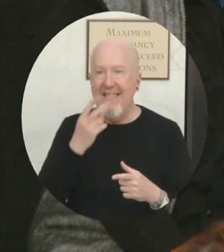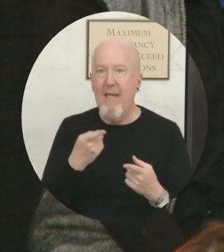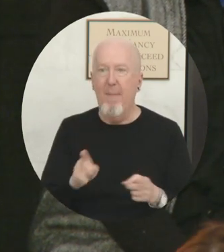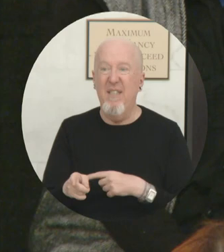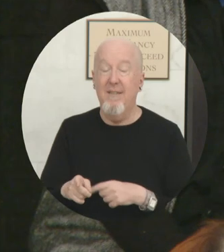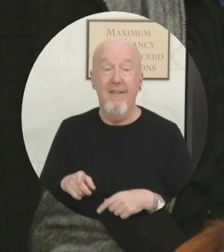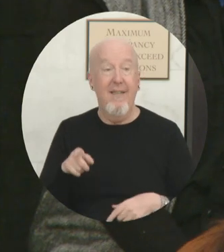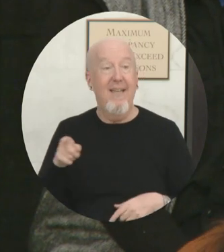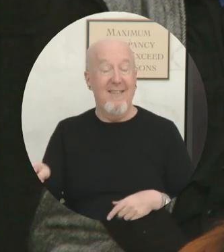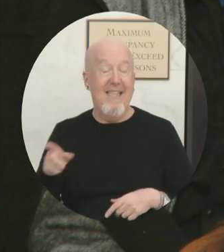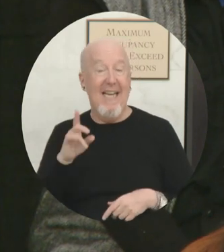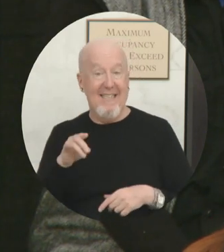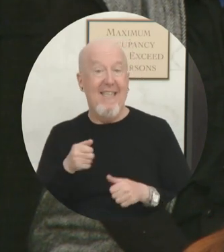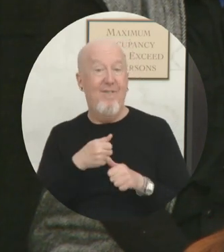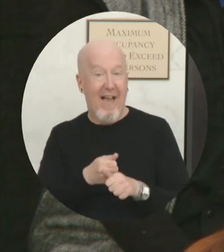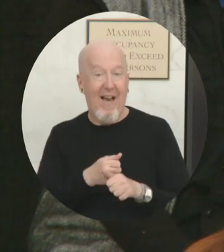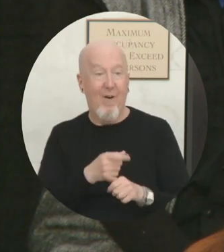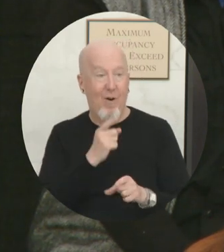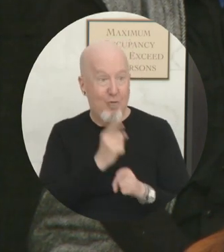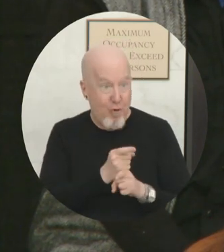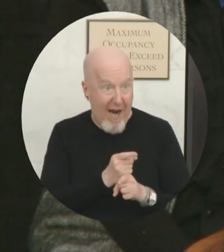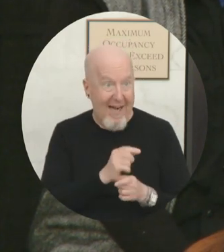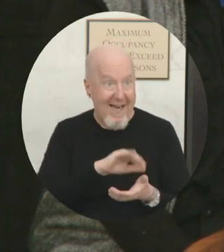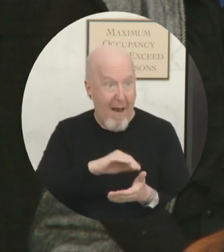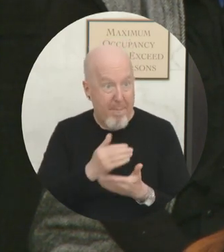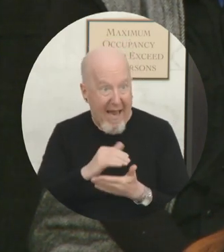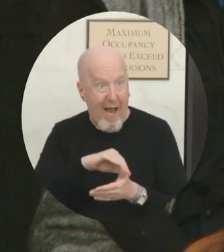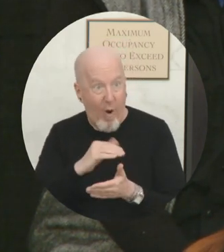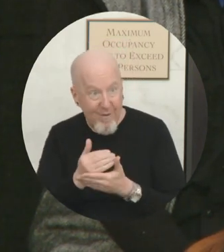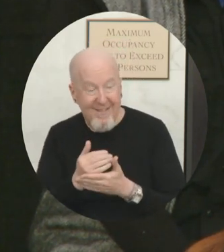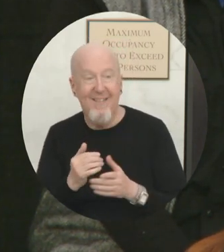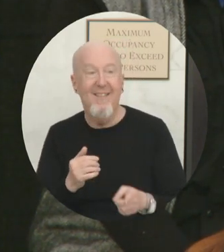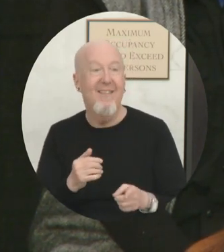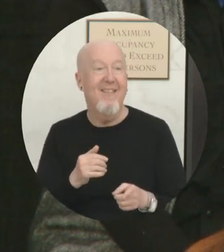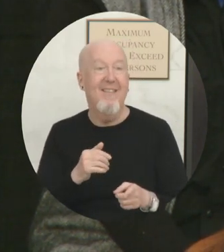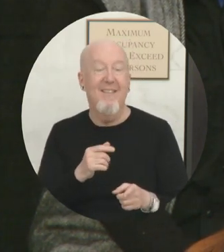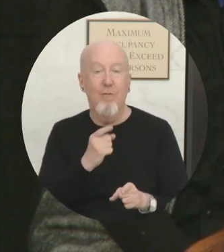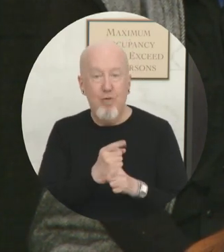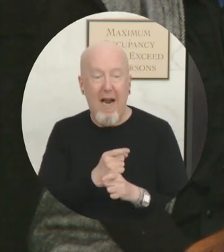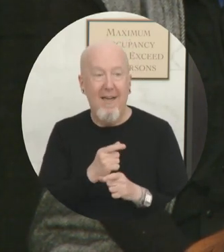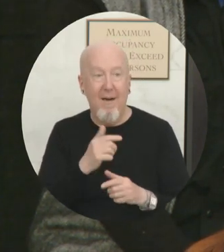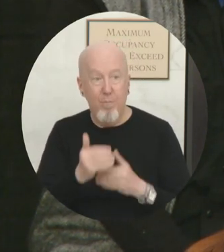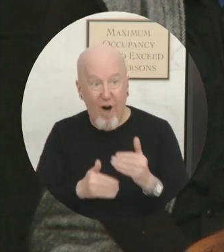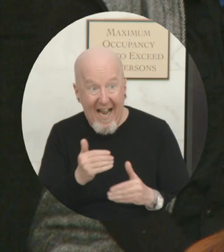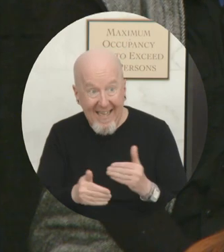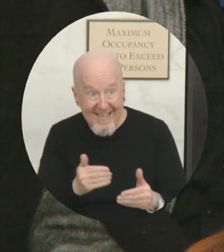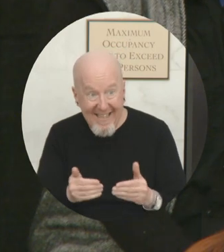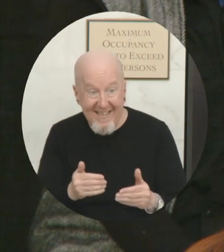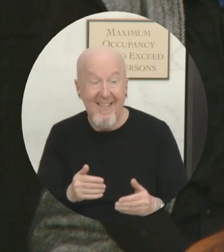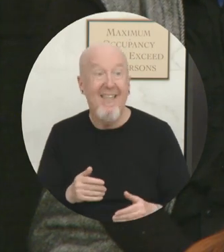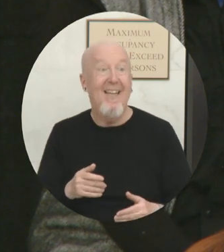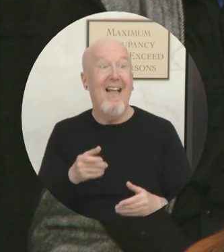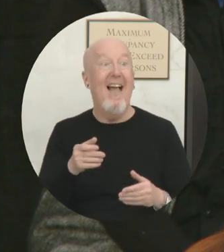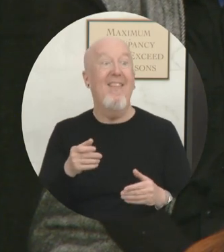did. And what came out tasted delicious, and I was more than happy to eat my fair share.